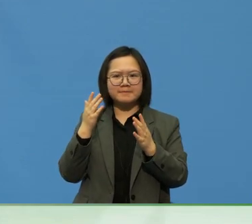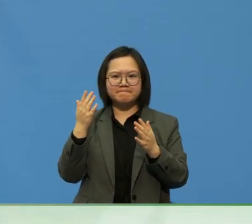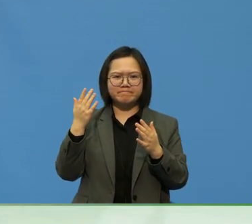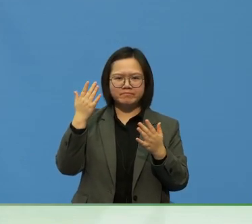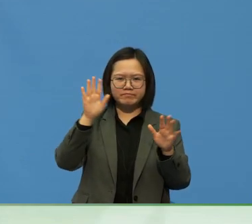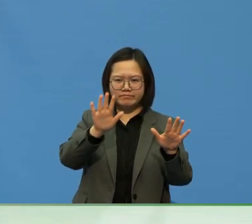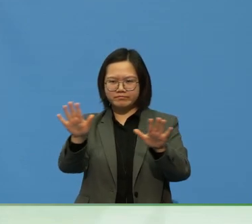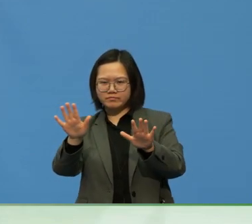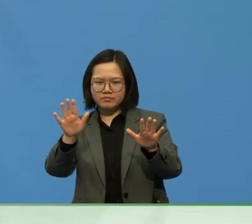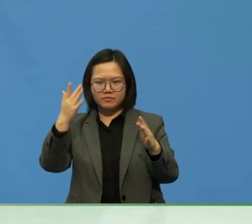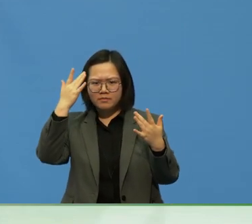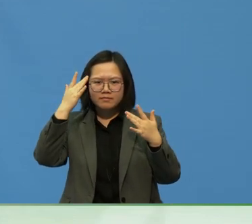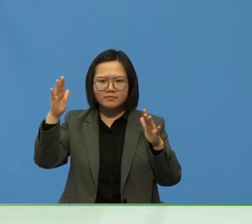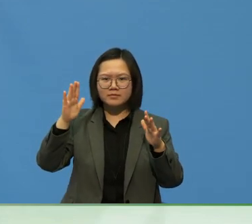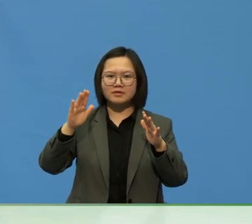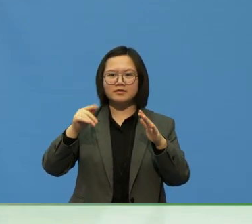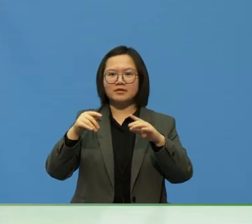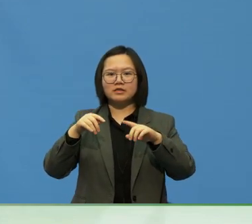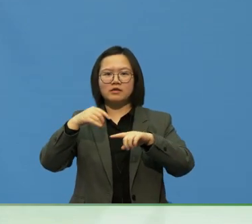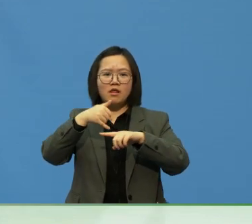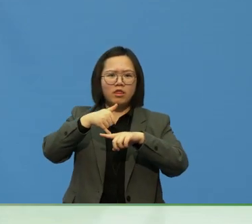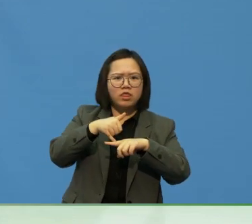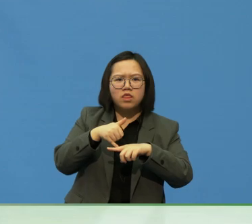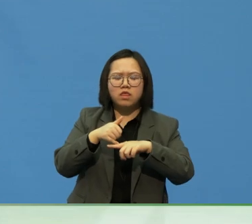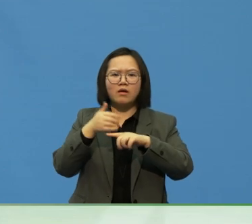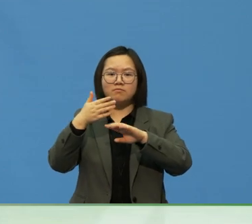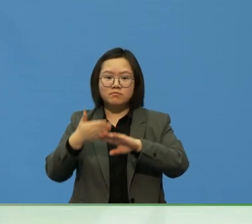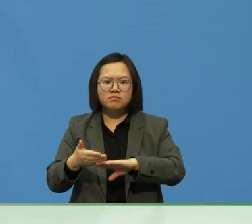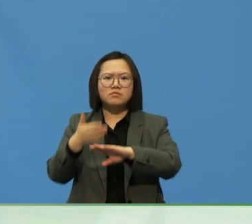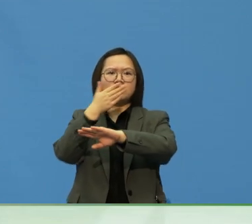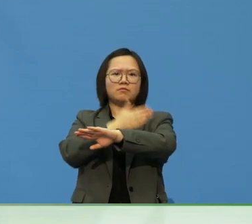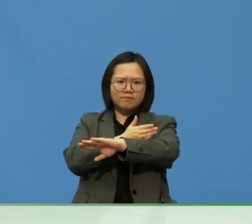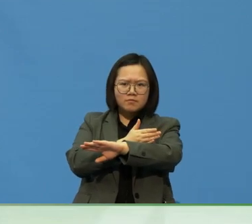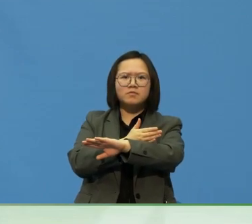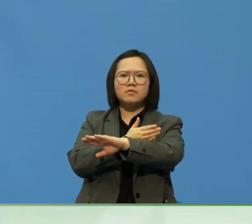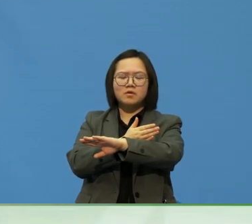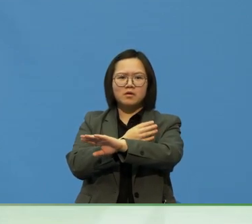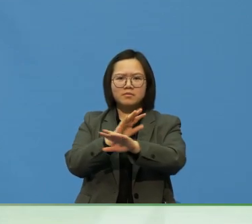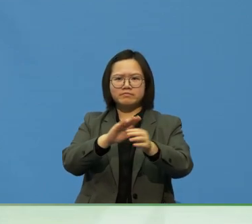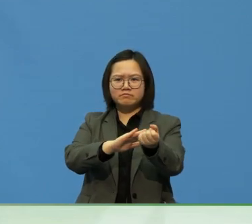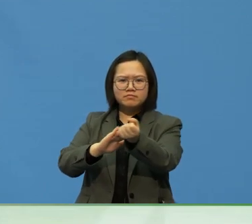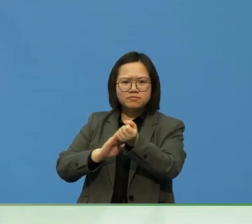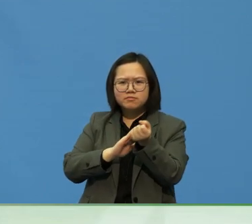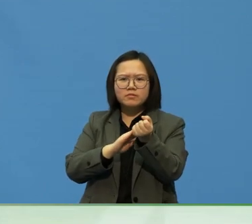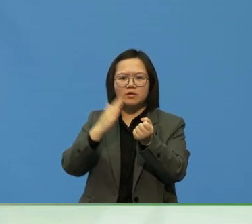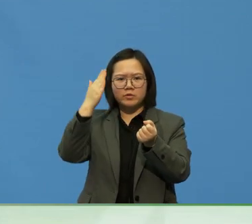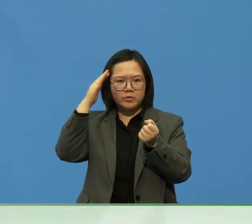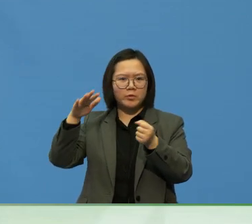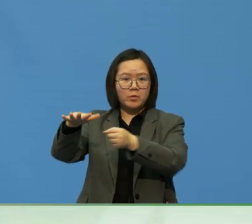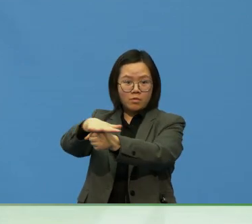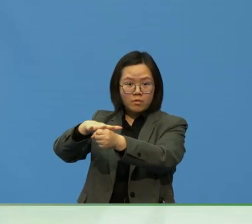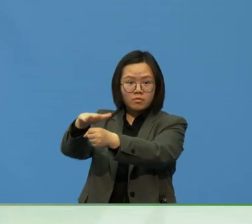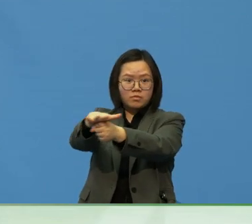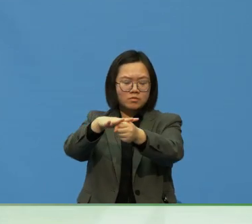to stay above risk, to mitigate risk, is to go well beyond what these inadequate local laws are requiring,